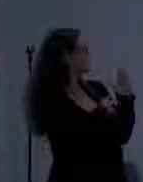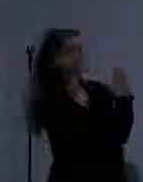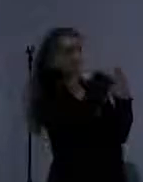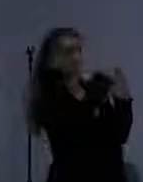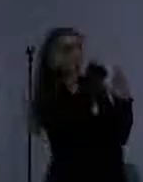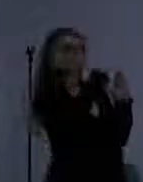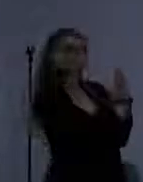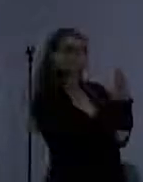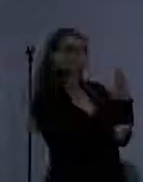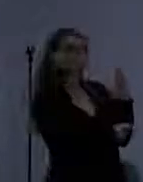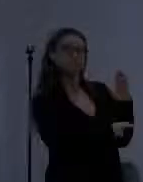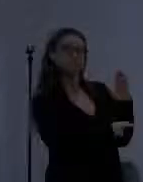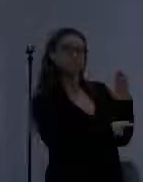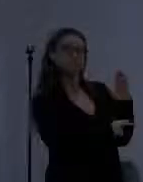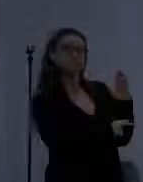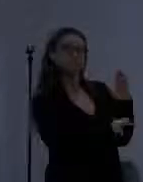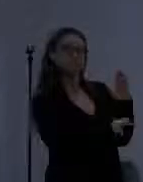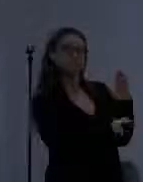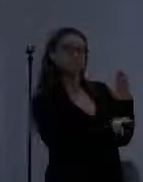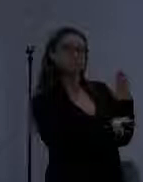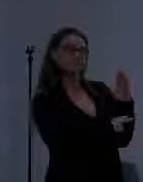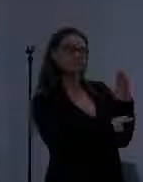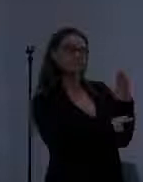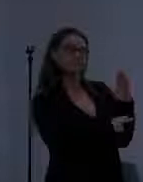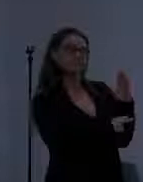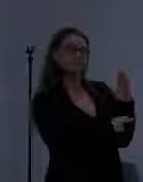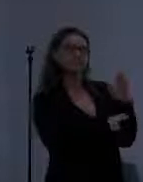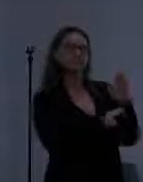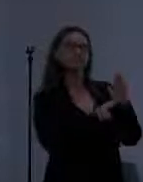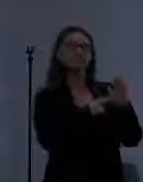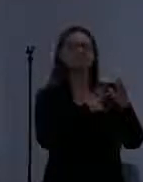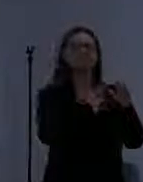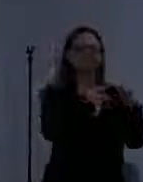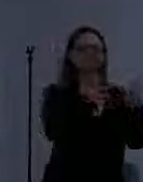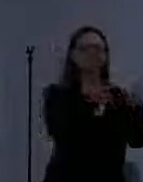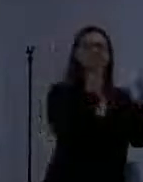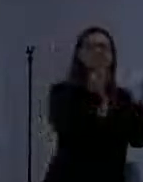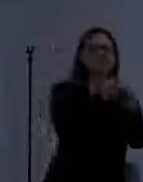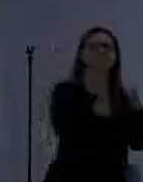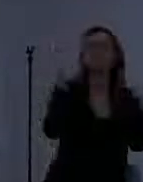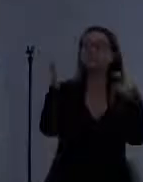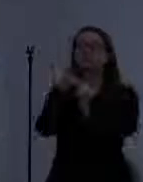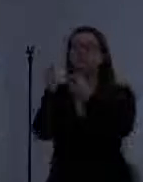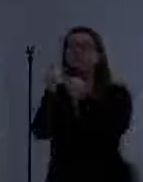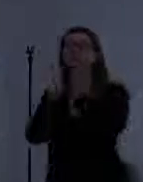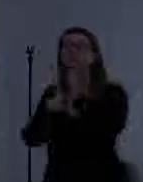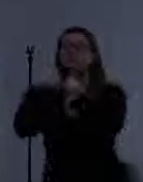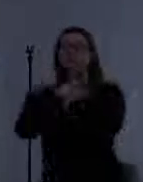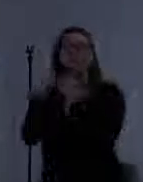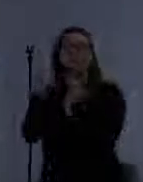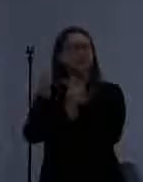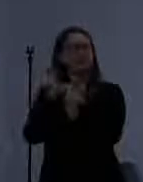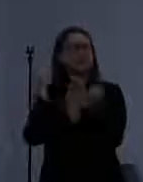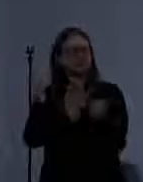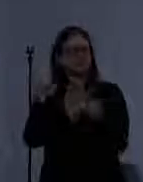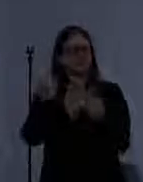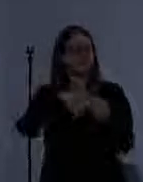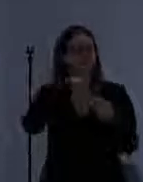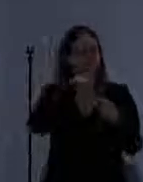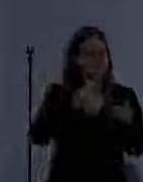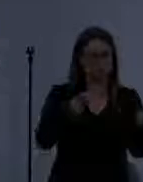because that's where currently providers are registered. We're going to provide that national consistency and help providers to meet their